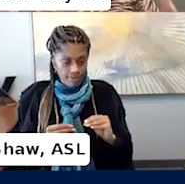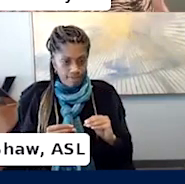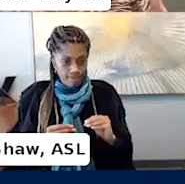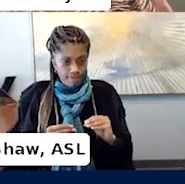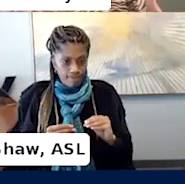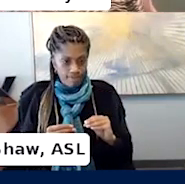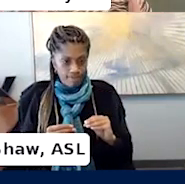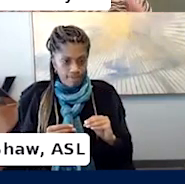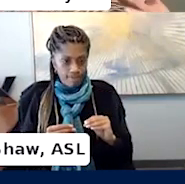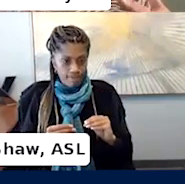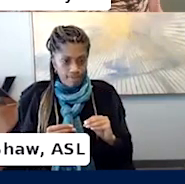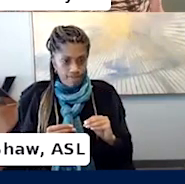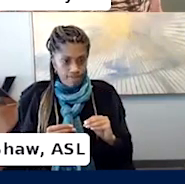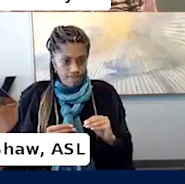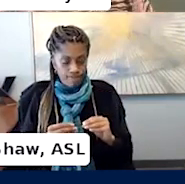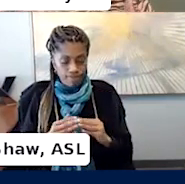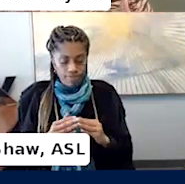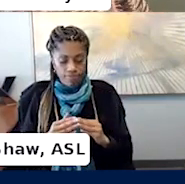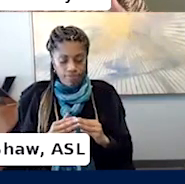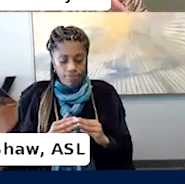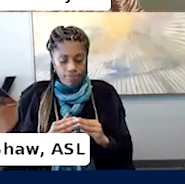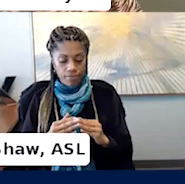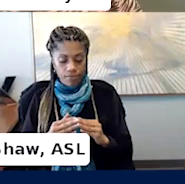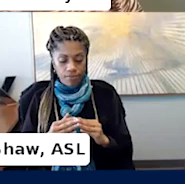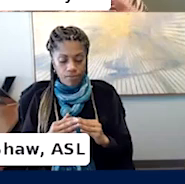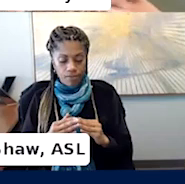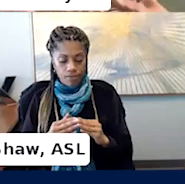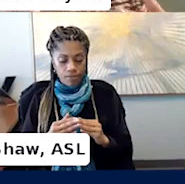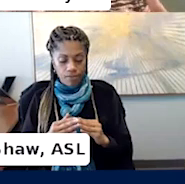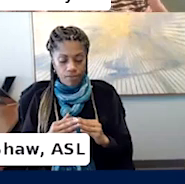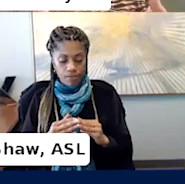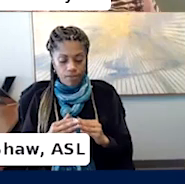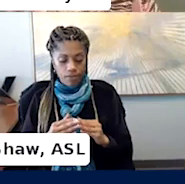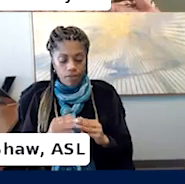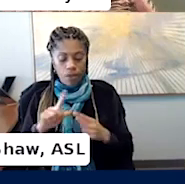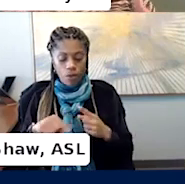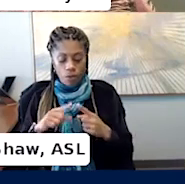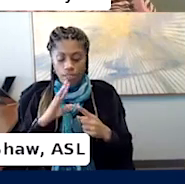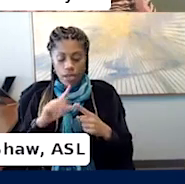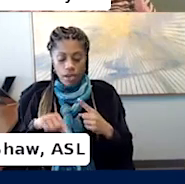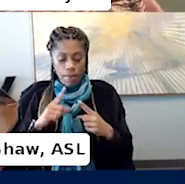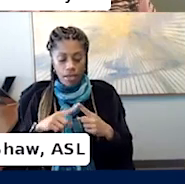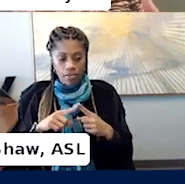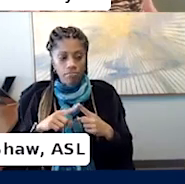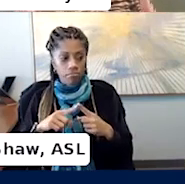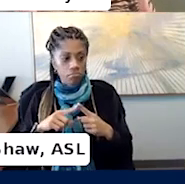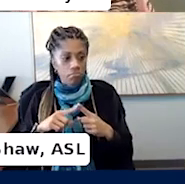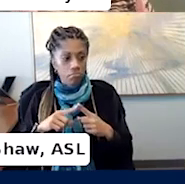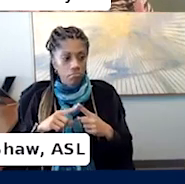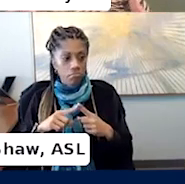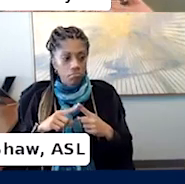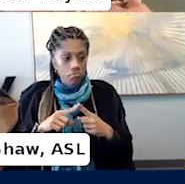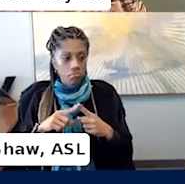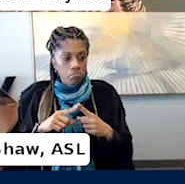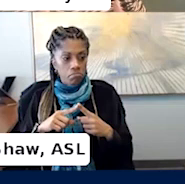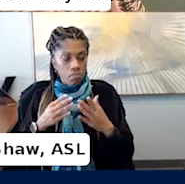in this realm, when we're talking about communications and public relations and things like that, I understand how challenging that can